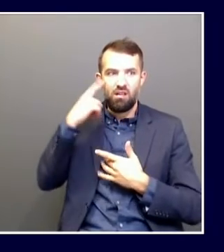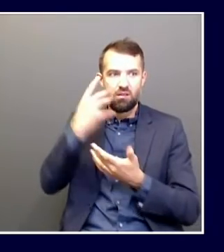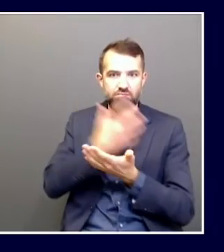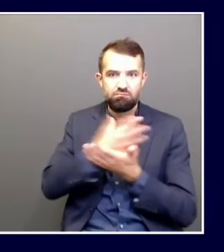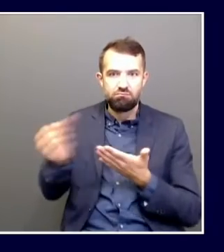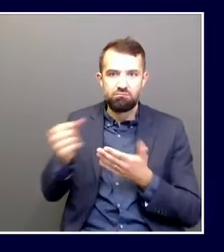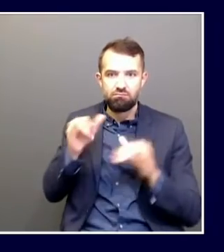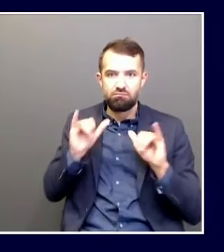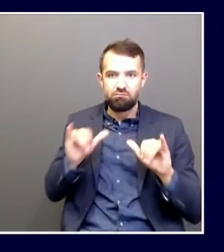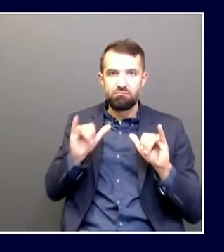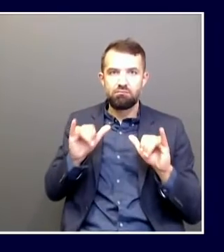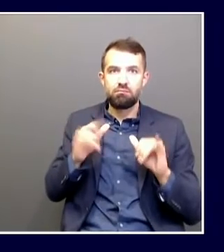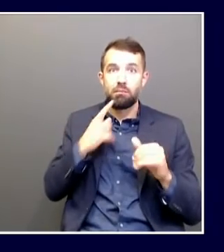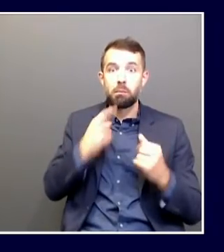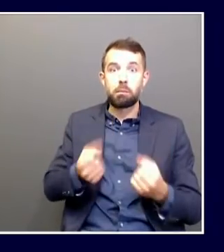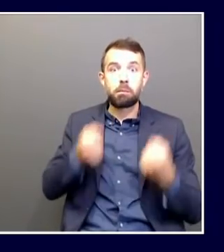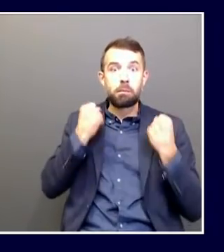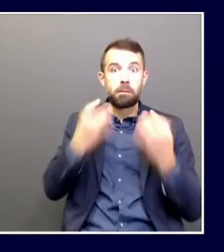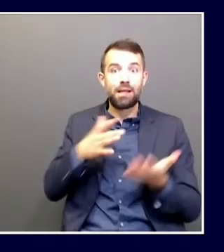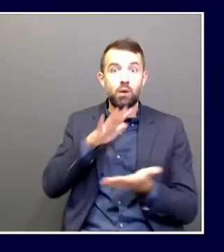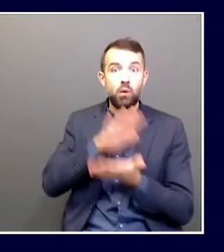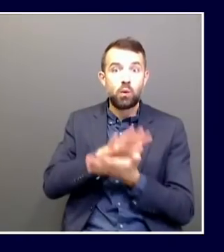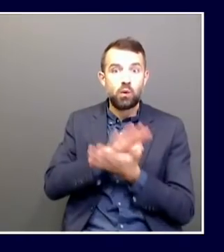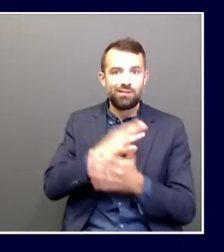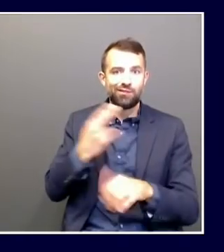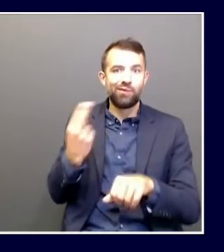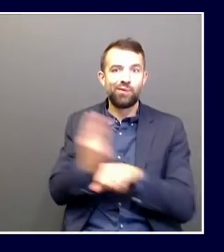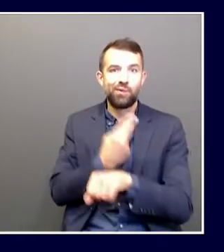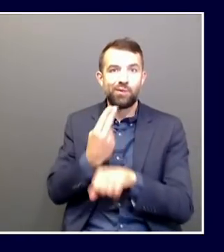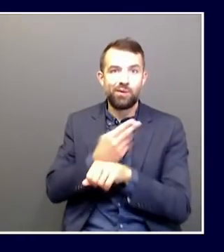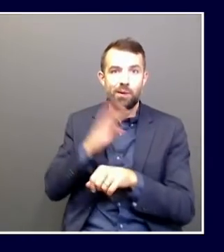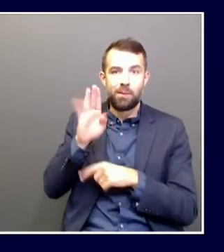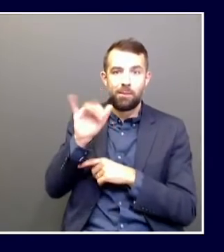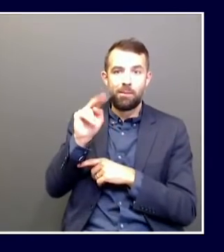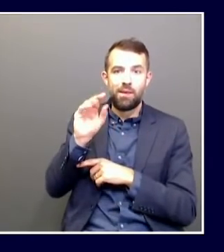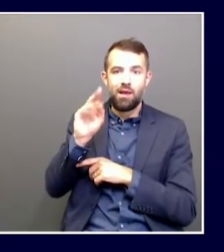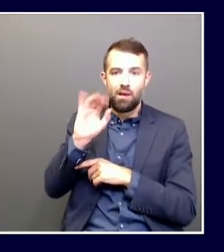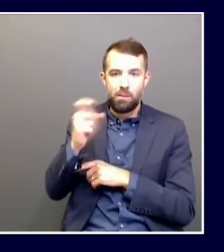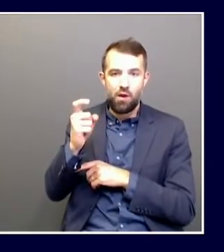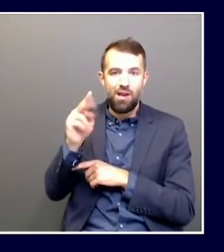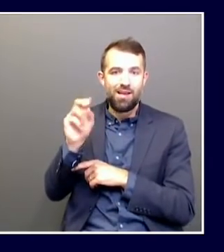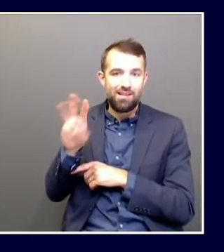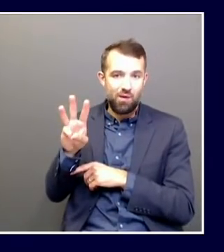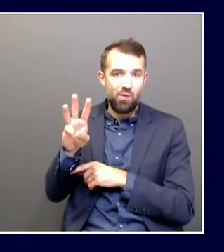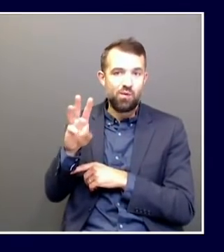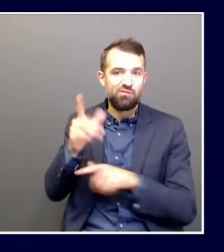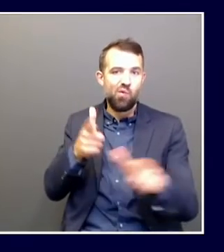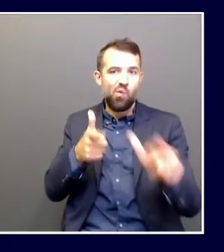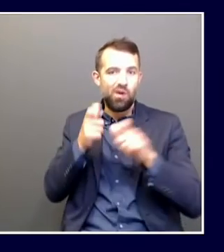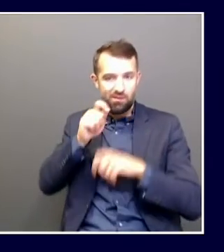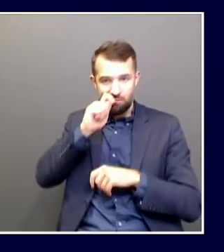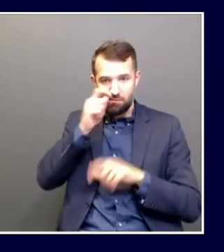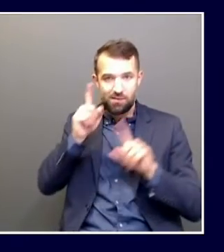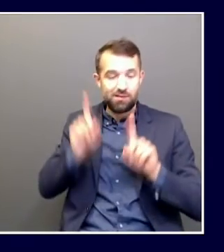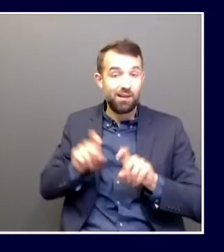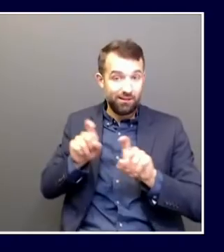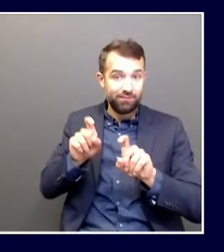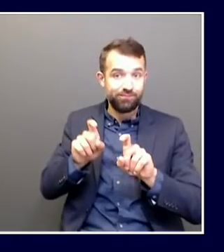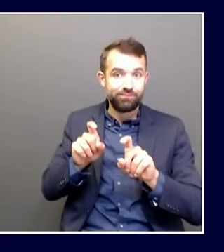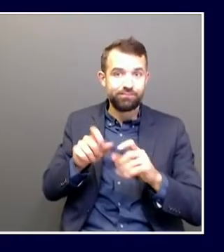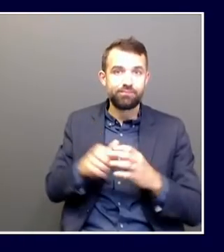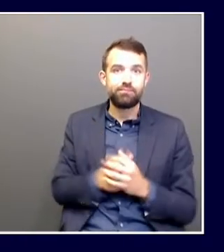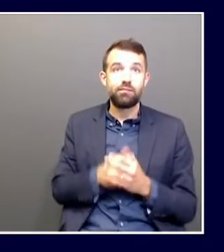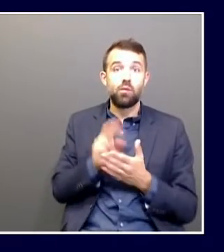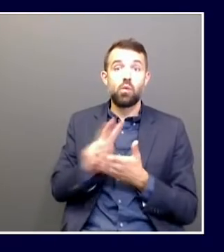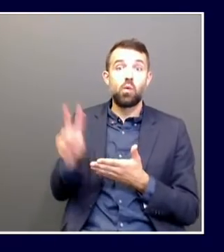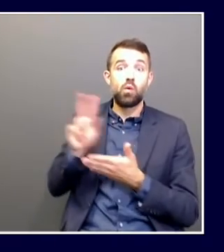Binax Now is a backbone of their testing programs. And what I should have mentioned but didn't, Megan, is that even though